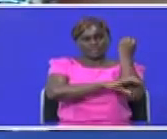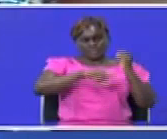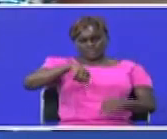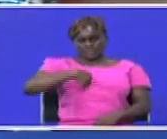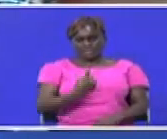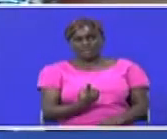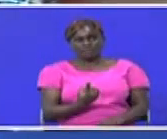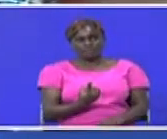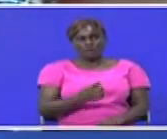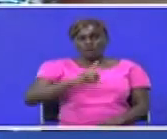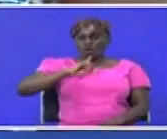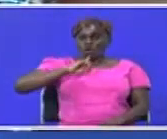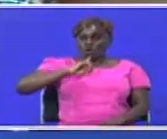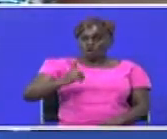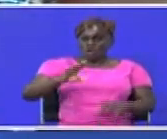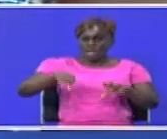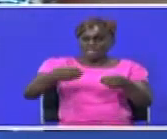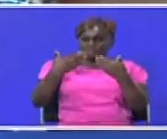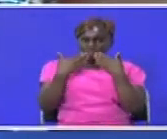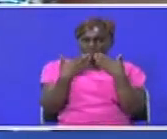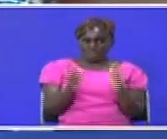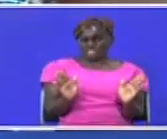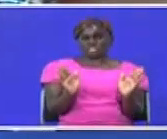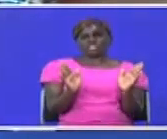once that instruction has been issued,